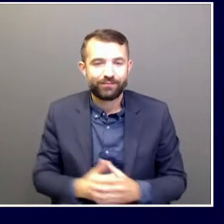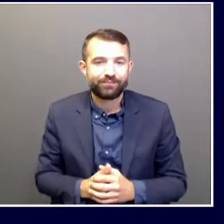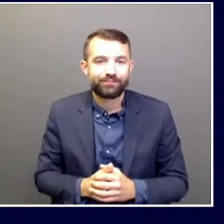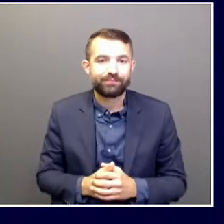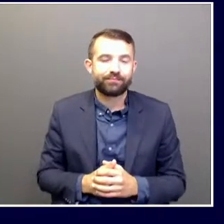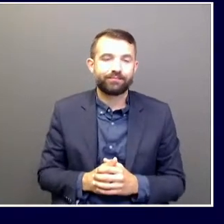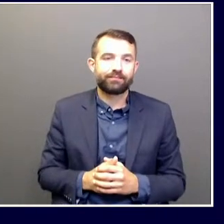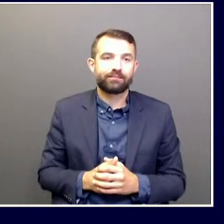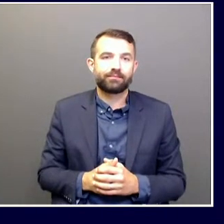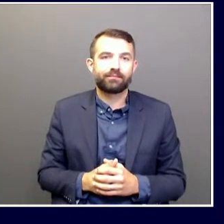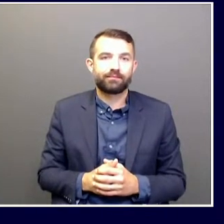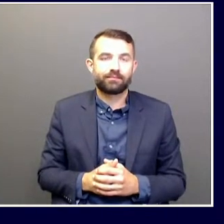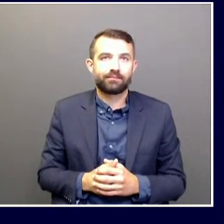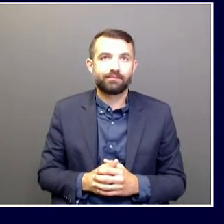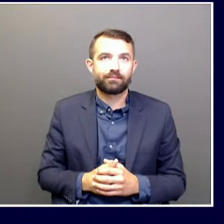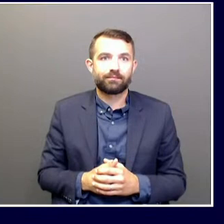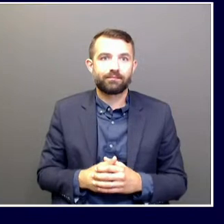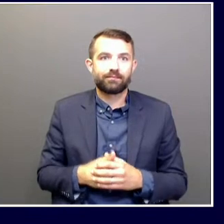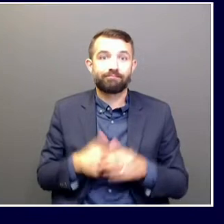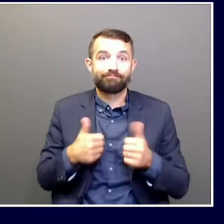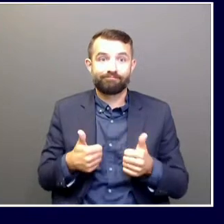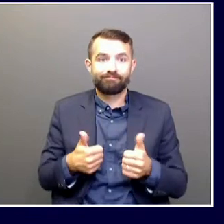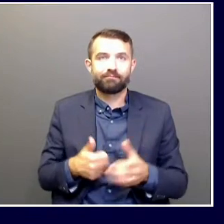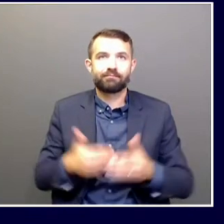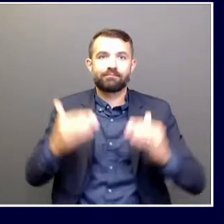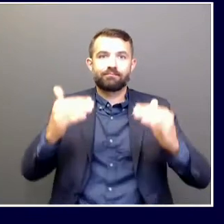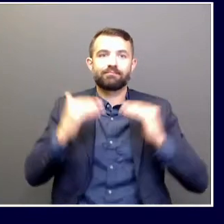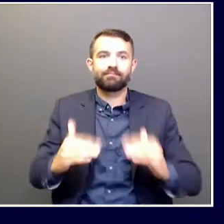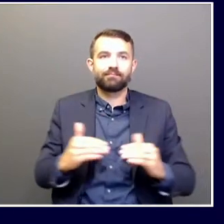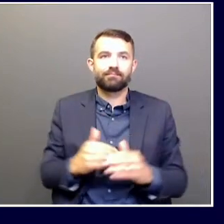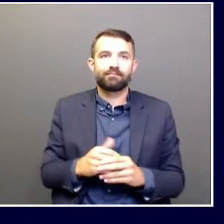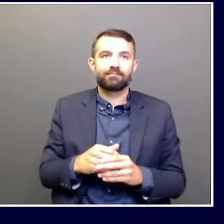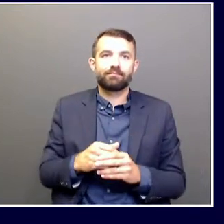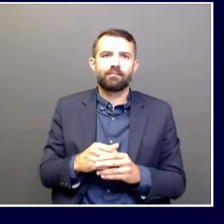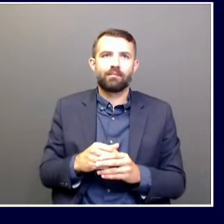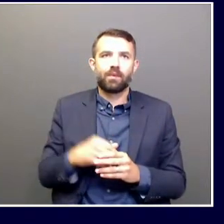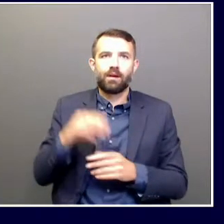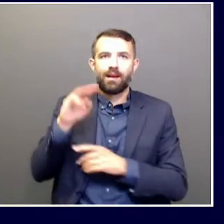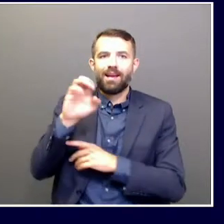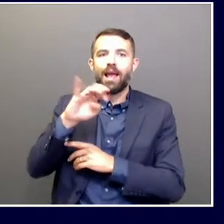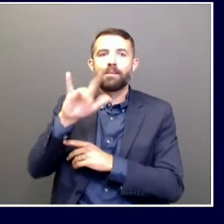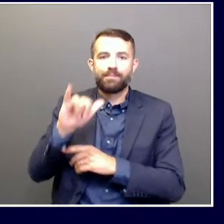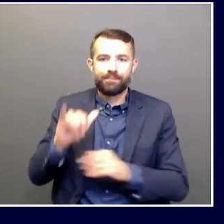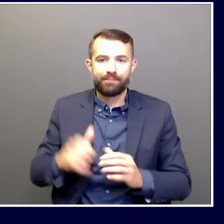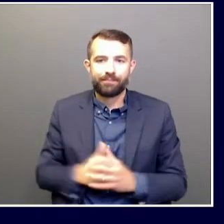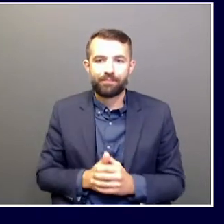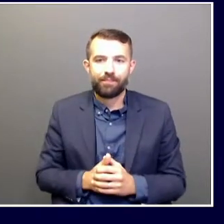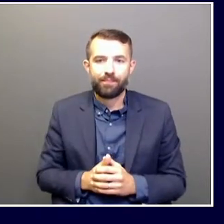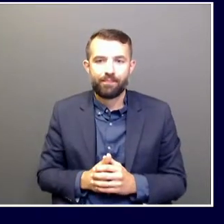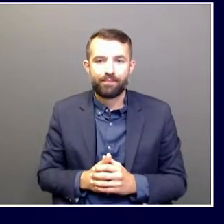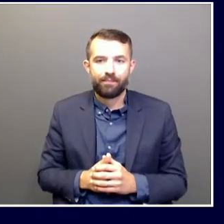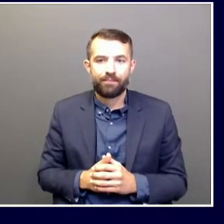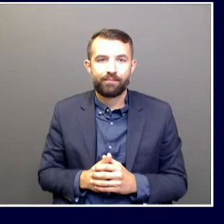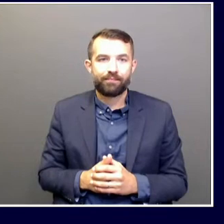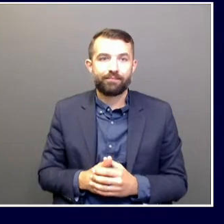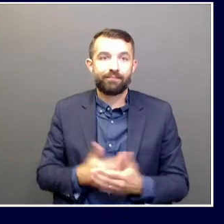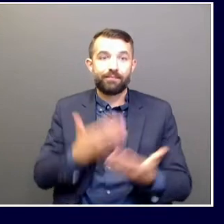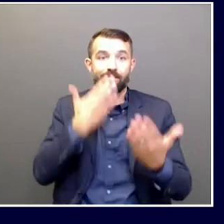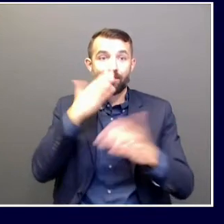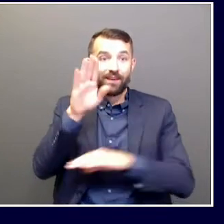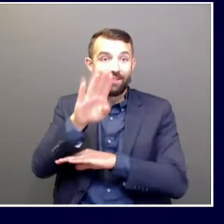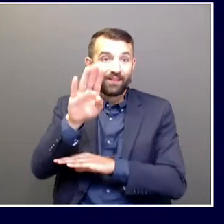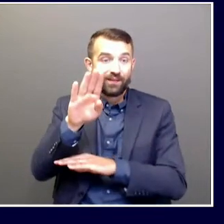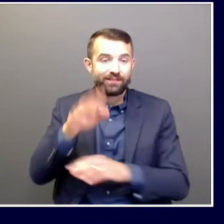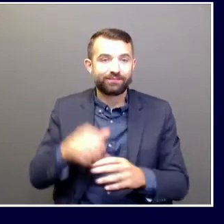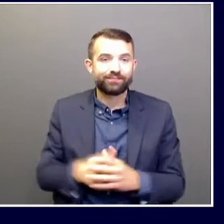Brian. Over to Emily at the Sun Journal next. Hi, good afternoon, everyone. So I think this first question is